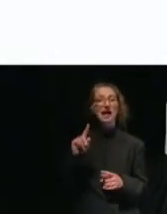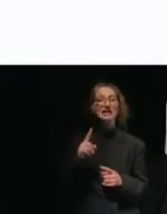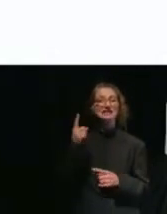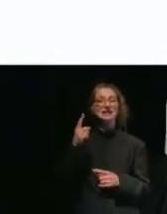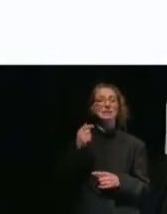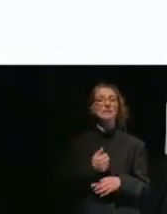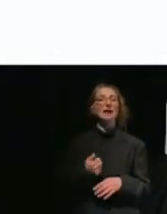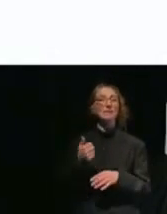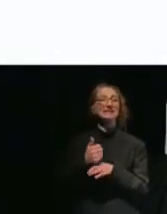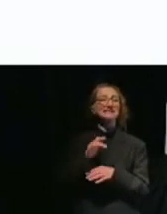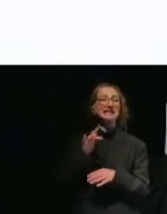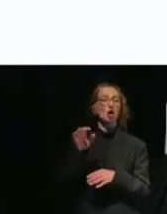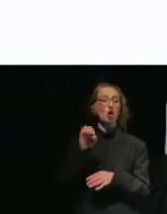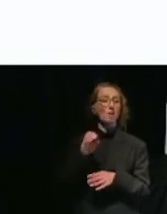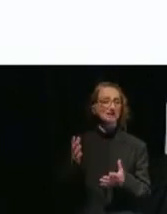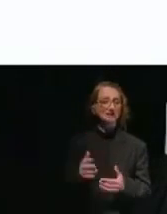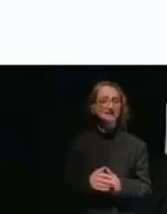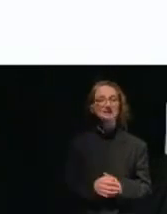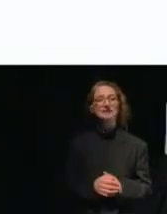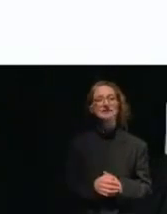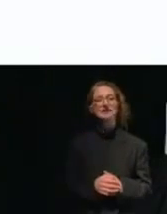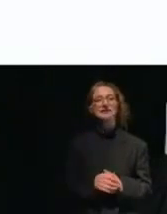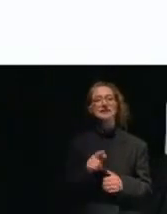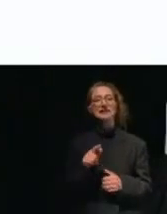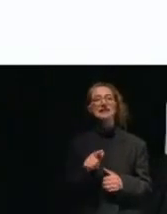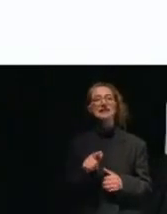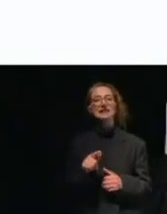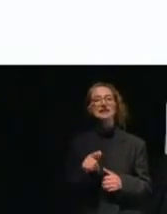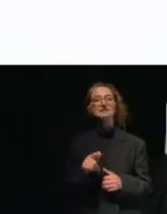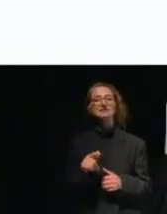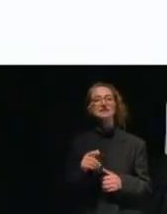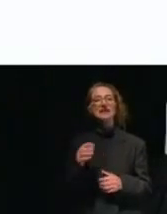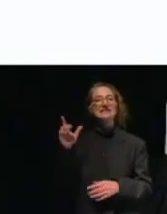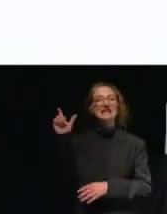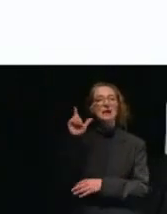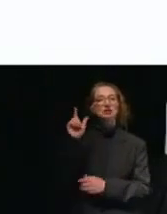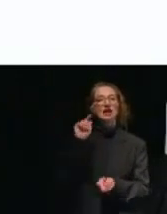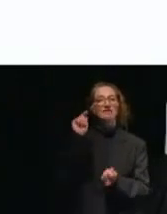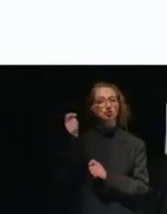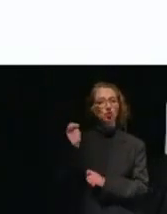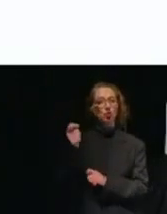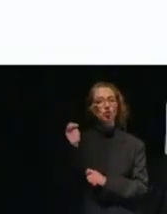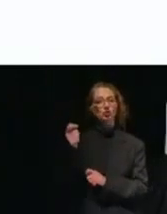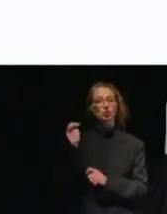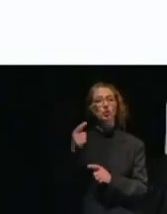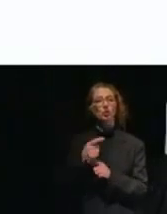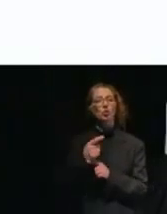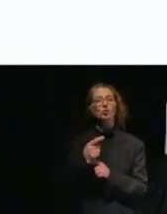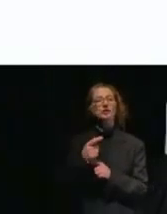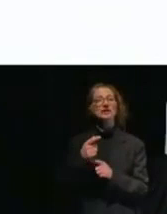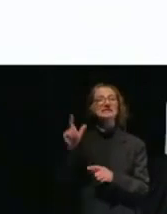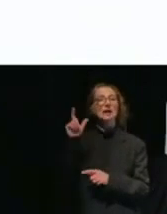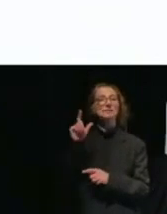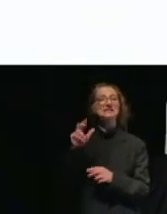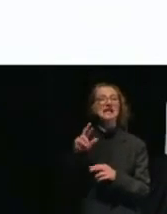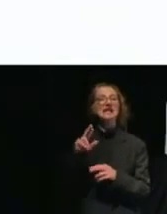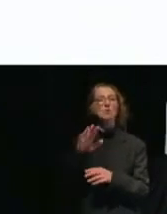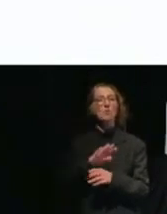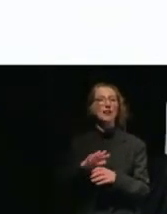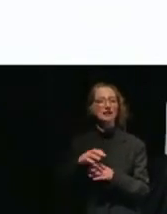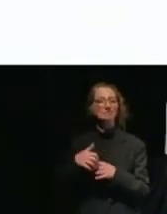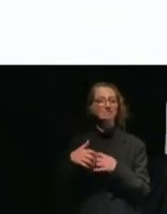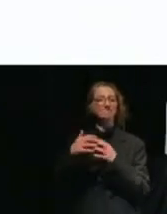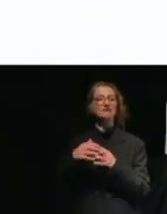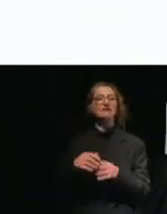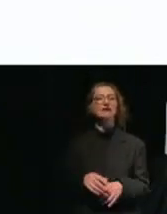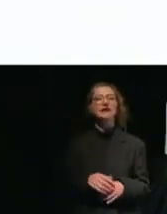Republic. And musically, the time of the new German wave, and John Lennon from the Beatles was shot in New York.